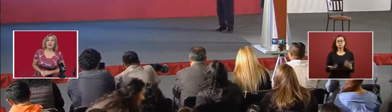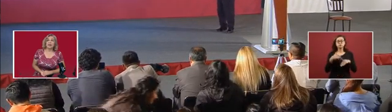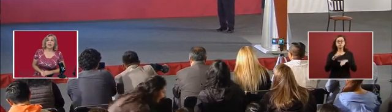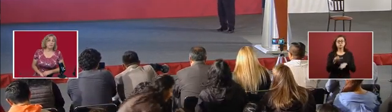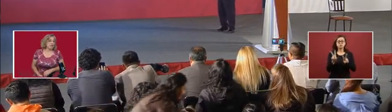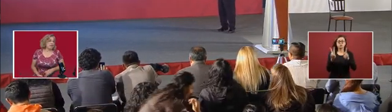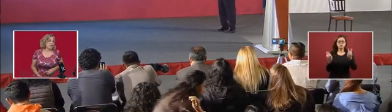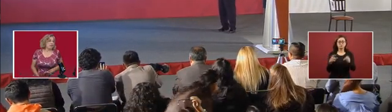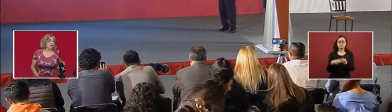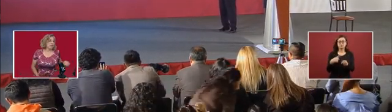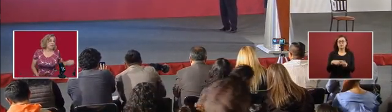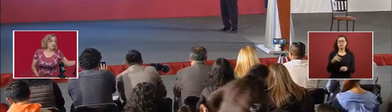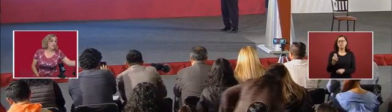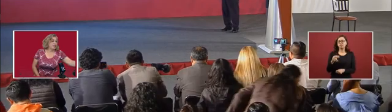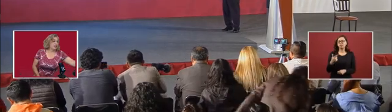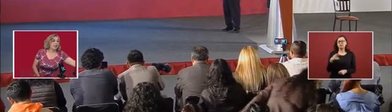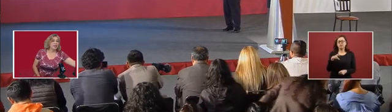this information.